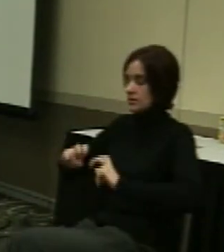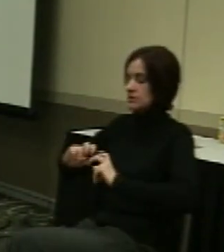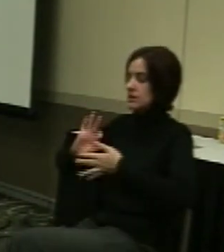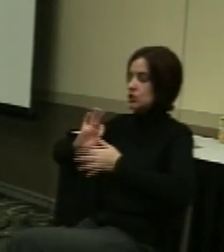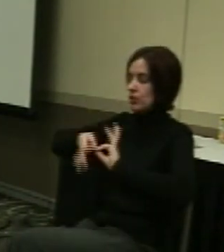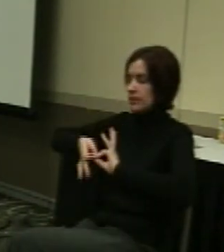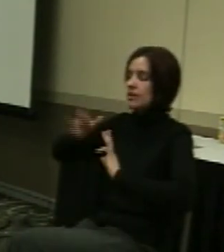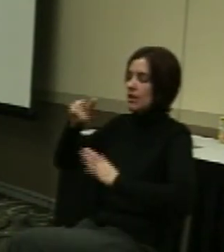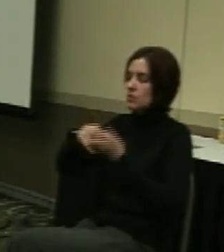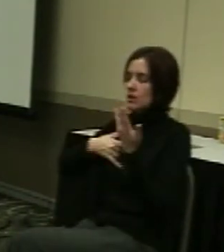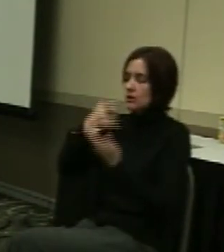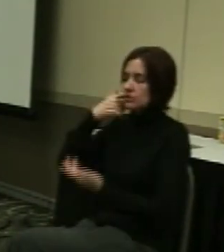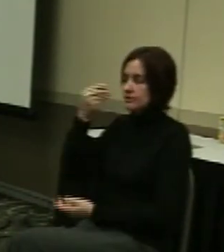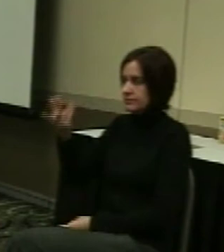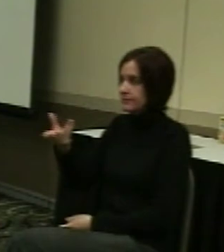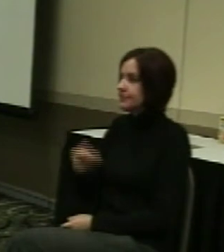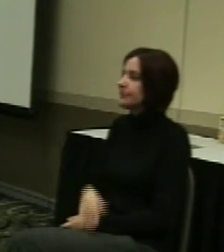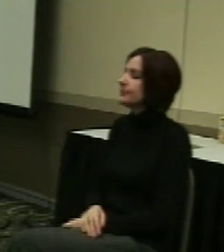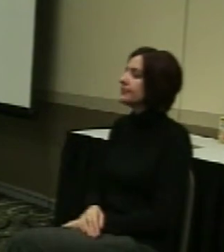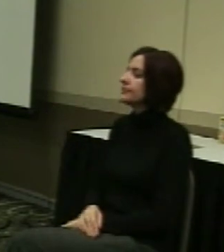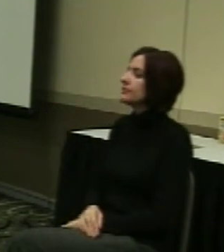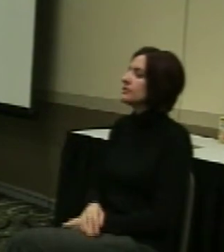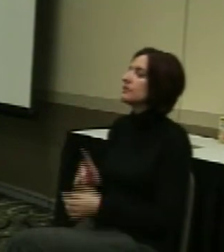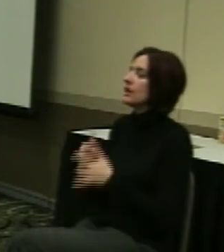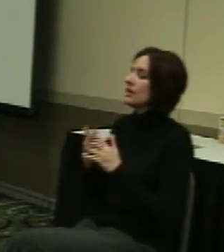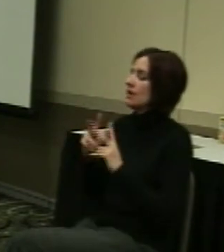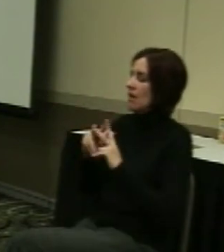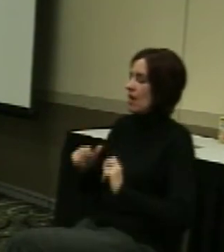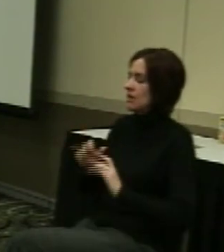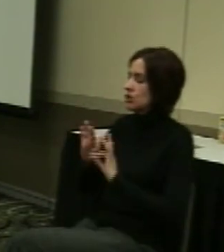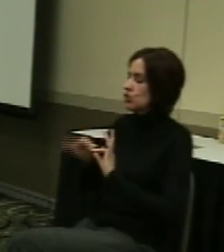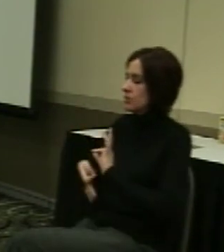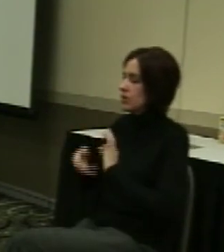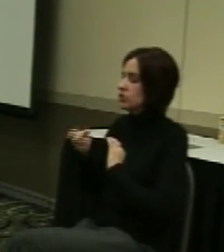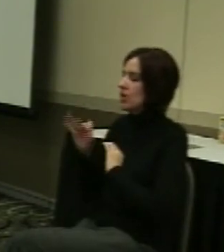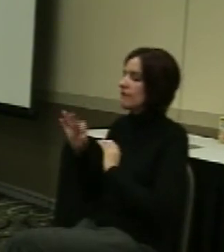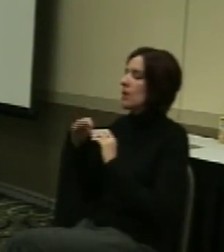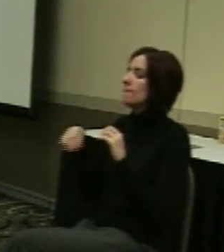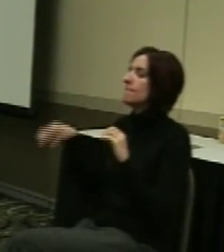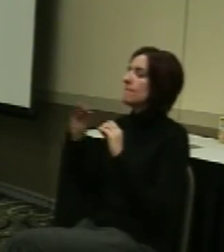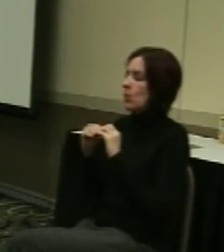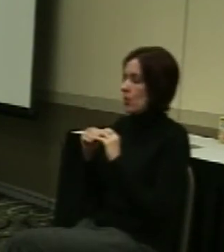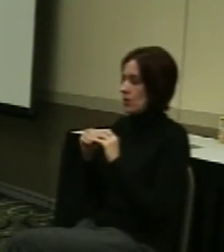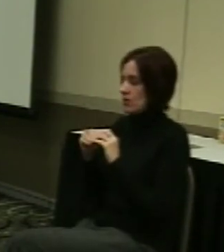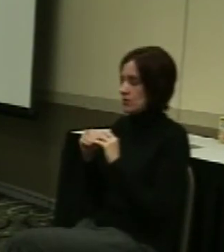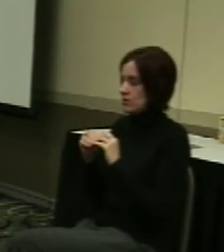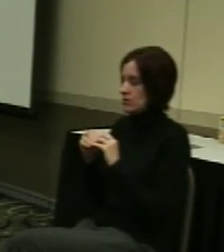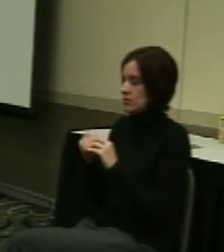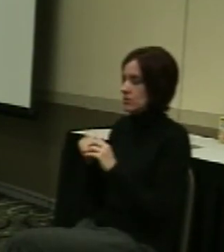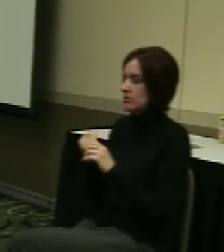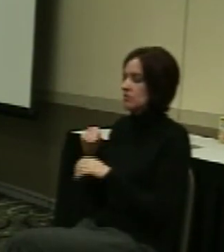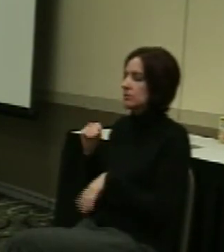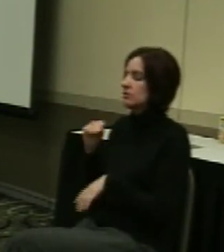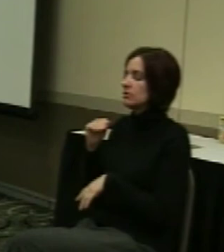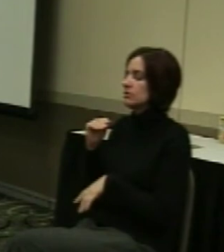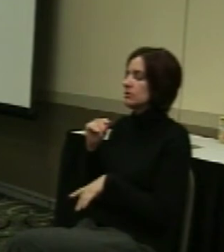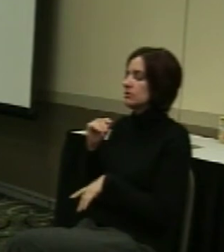you, and then analysis and interpretation of more work over here that we might consider